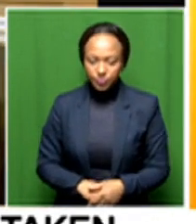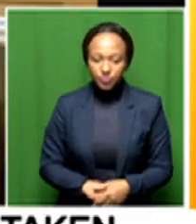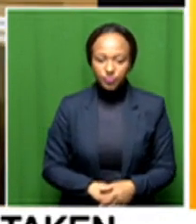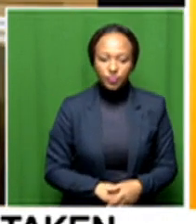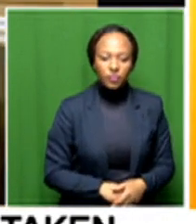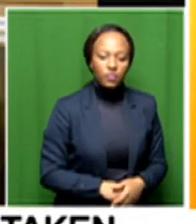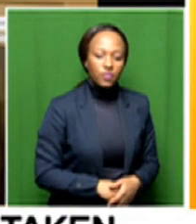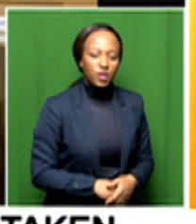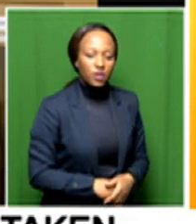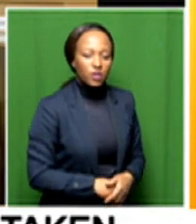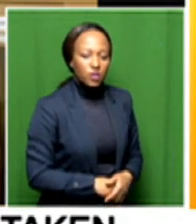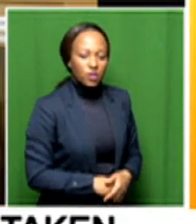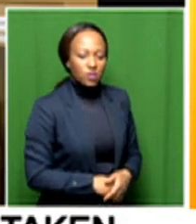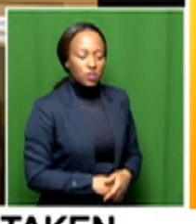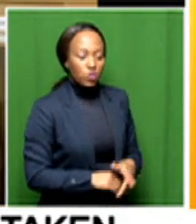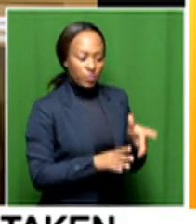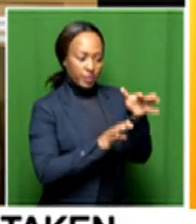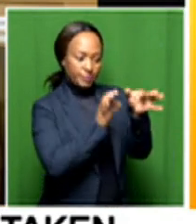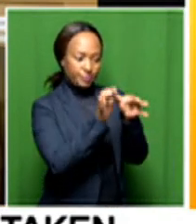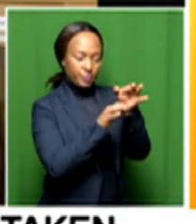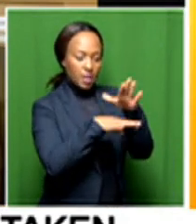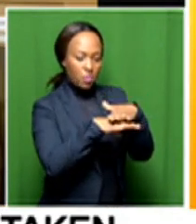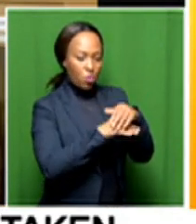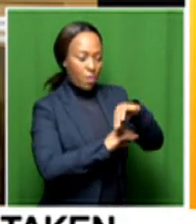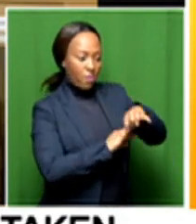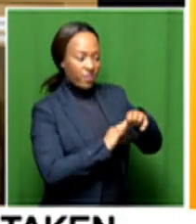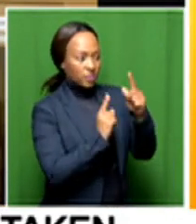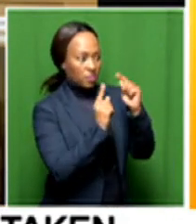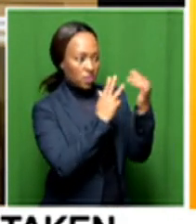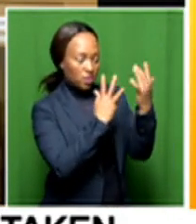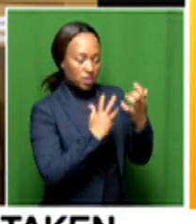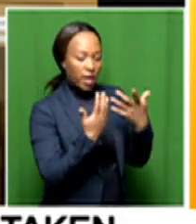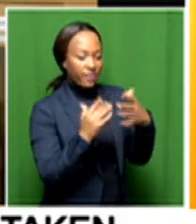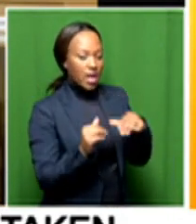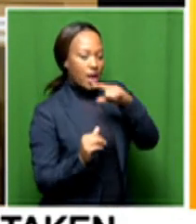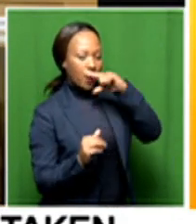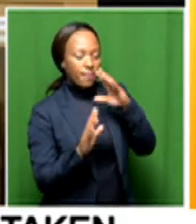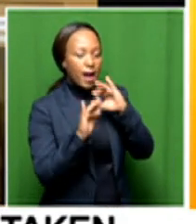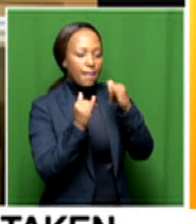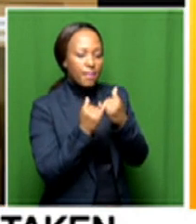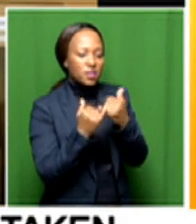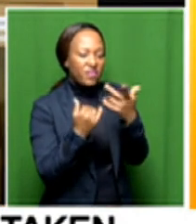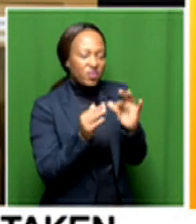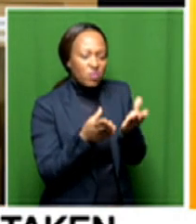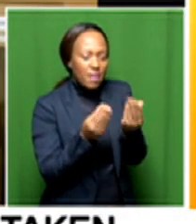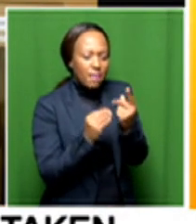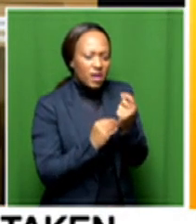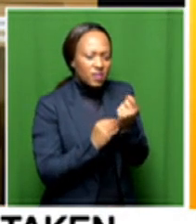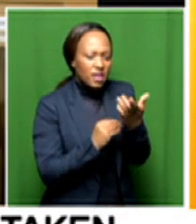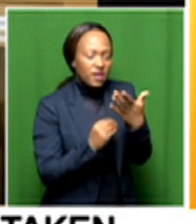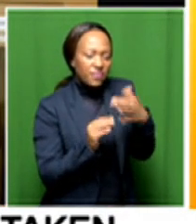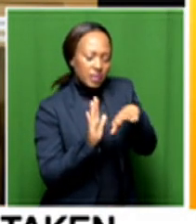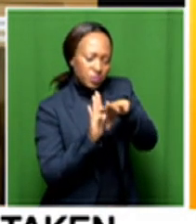Let's delve a little bit deeper into that, because the provincial Treasury, as you mentioned, has published a list of the companies that were awarded tenders, but it's been